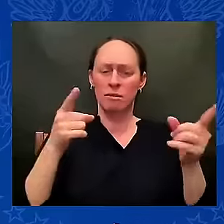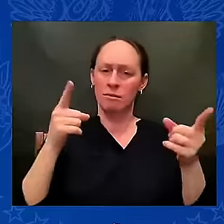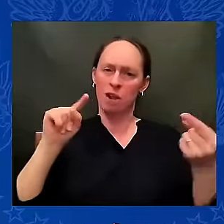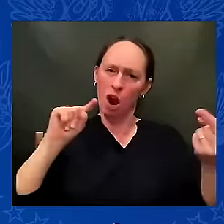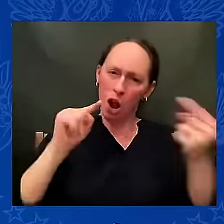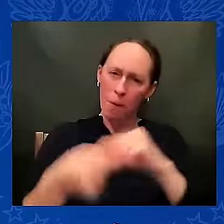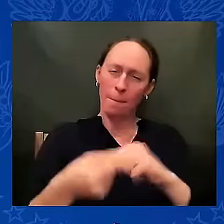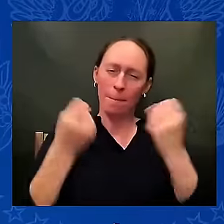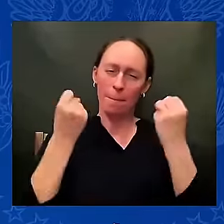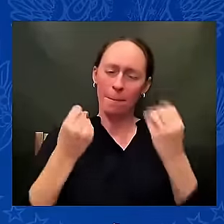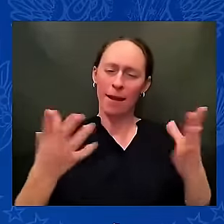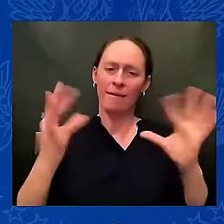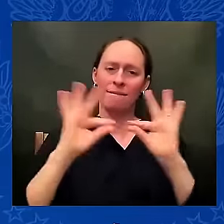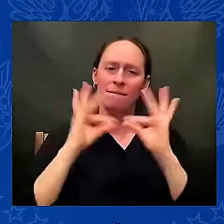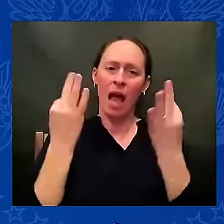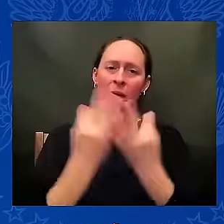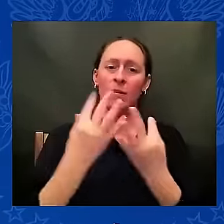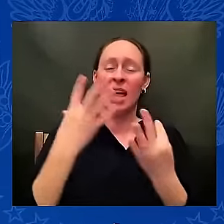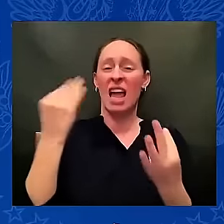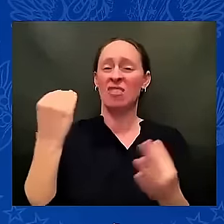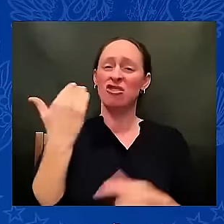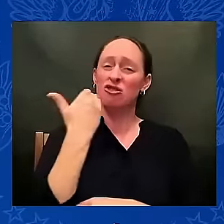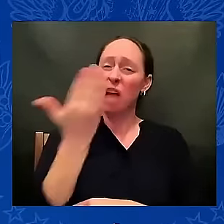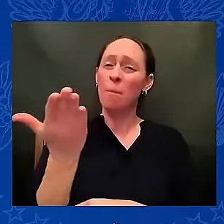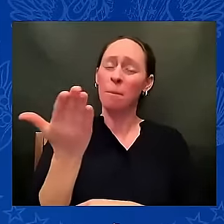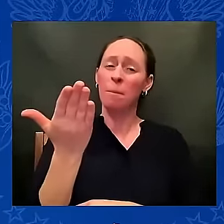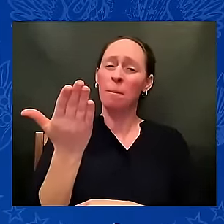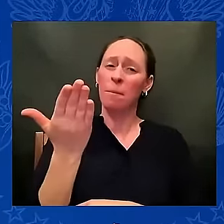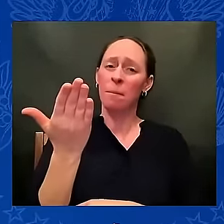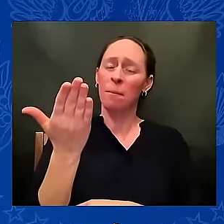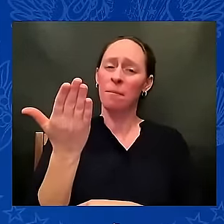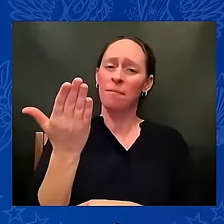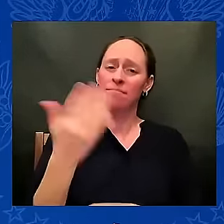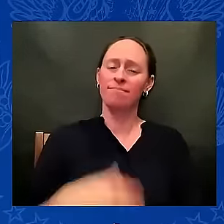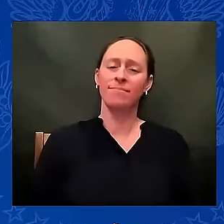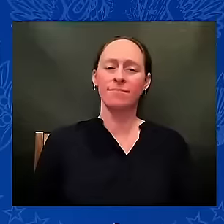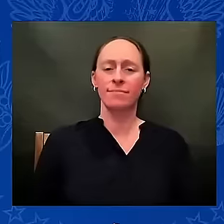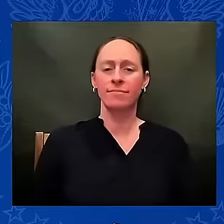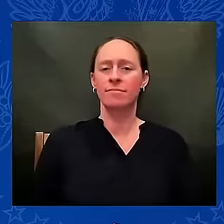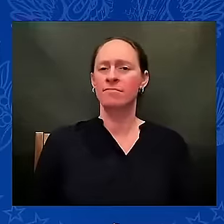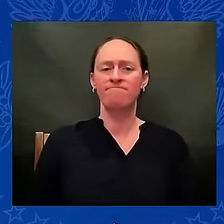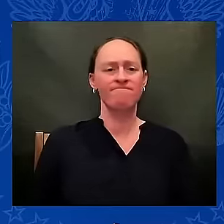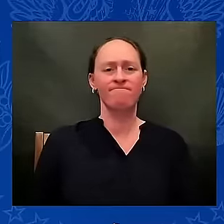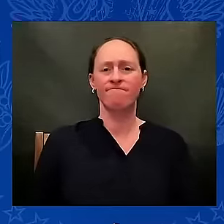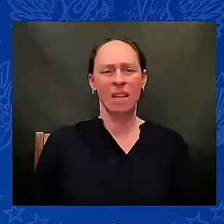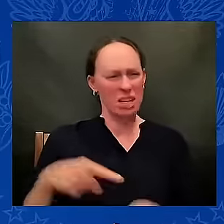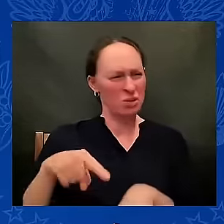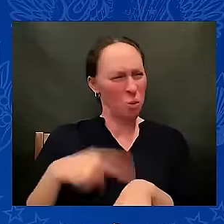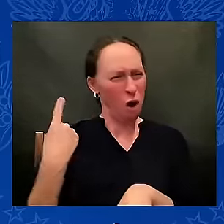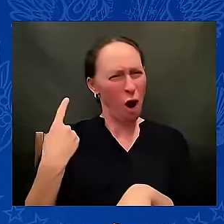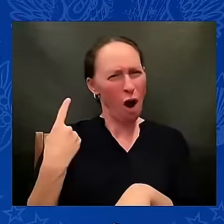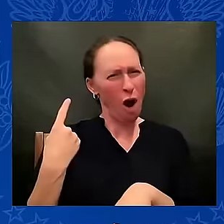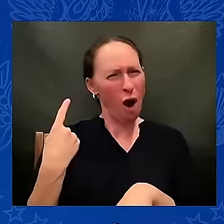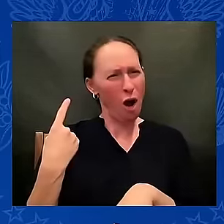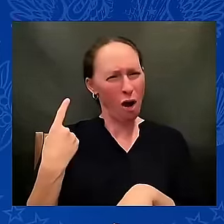For too long, this all happened with virtually no public attention.